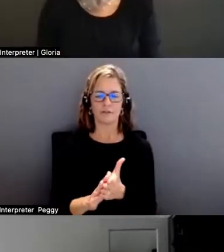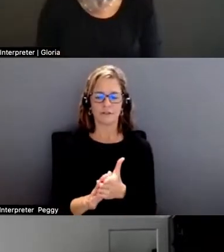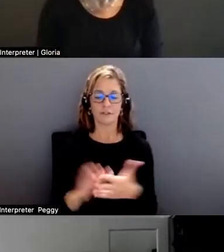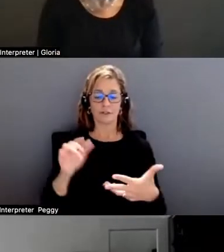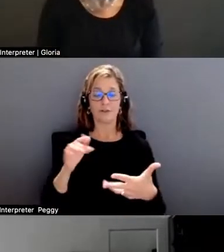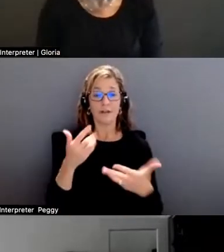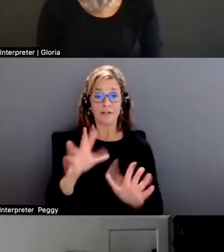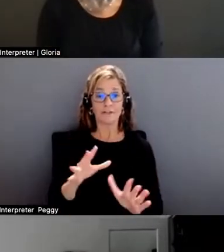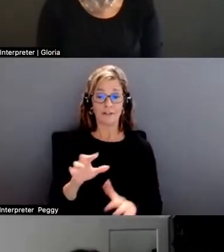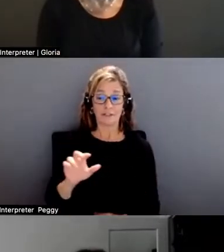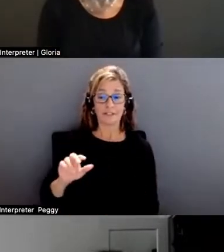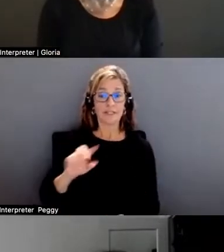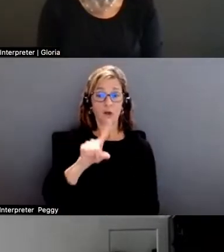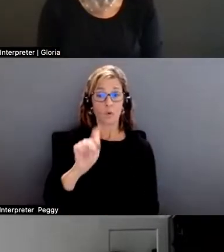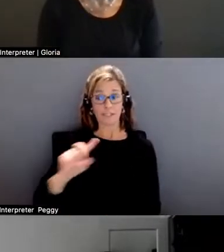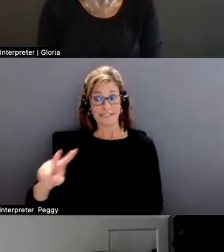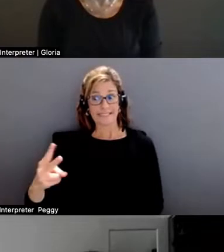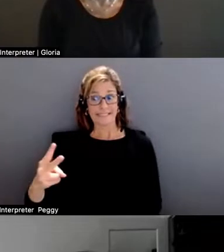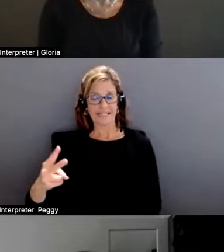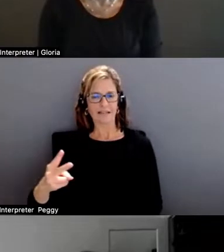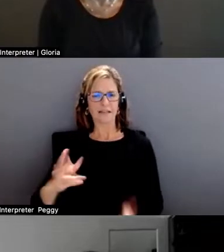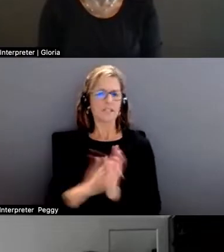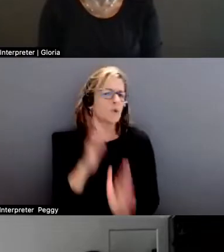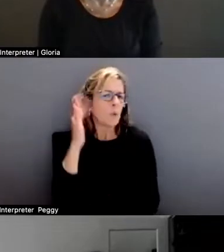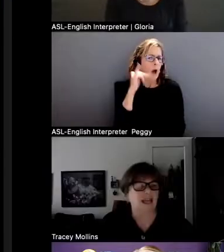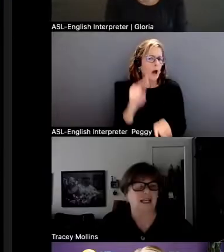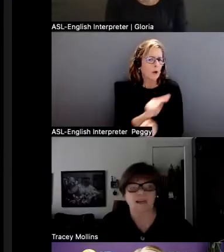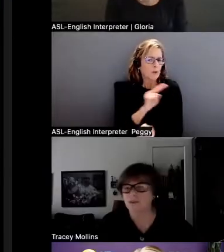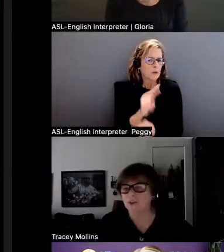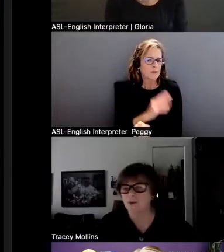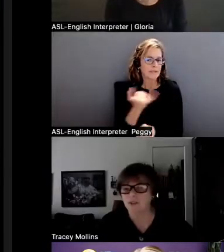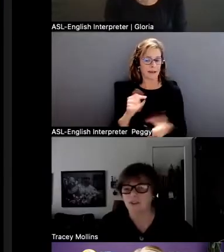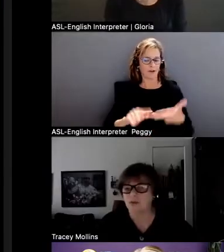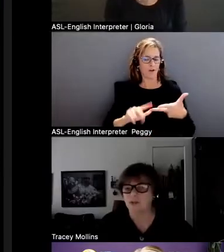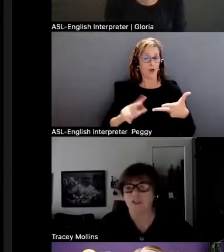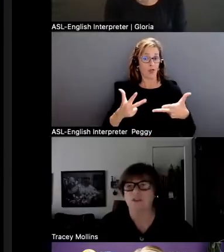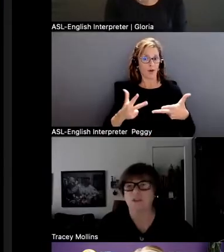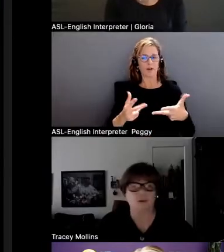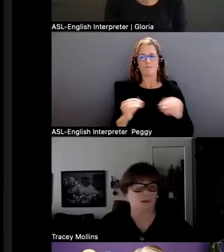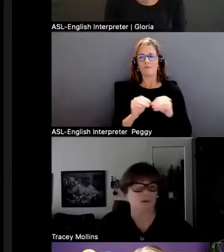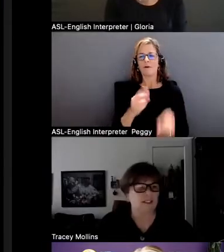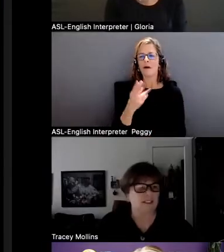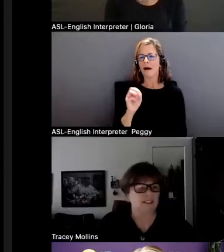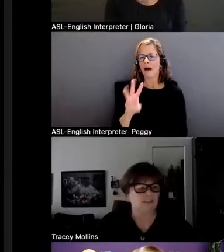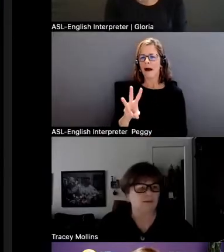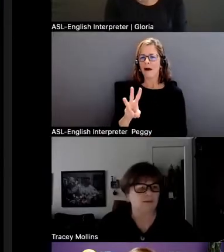going to get to see the how it all works. And again, we'll start with Summer. So